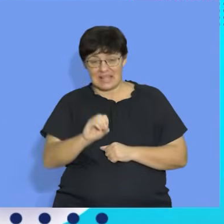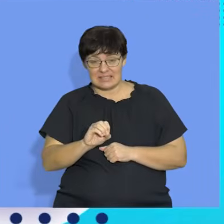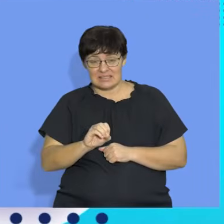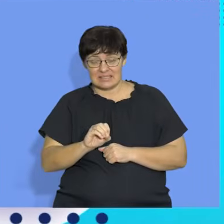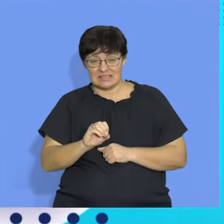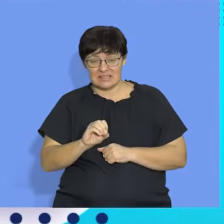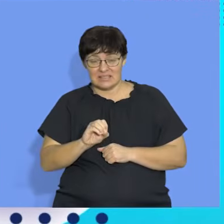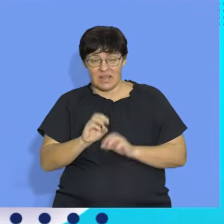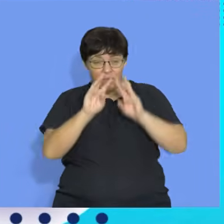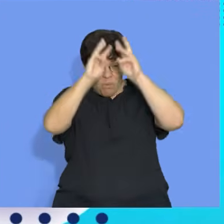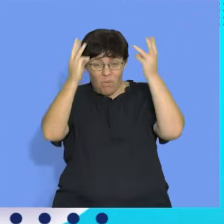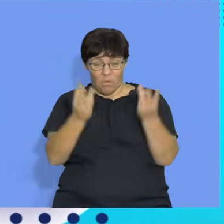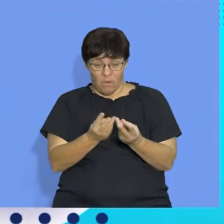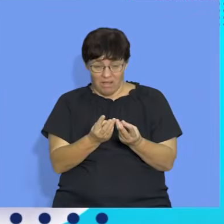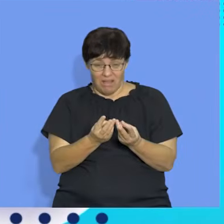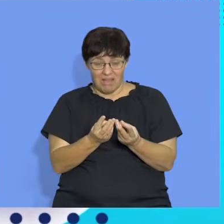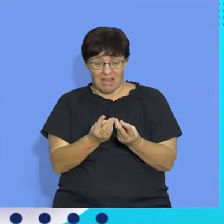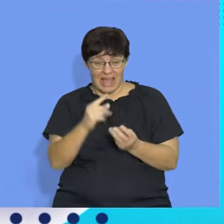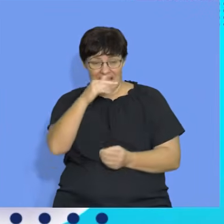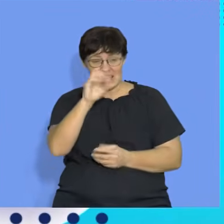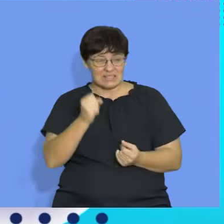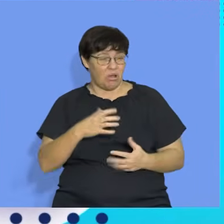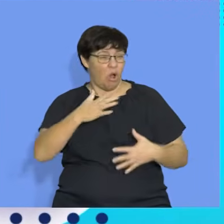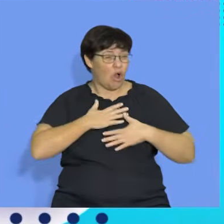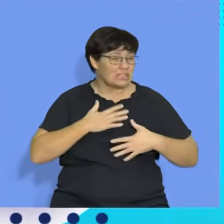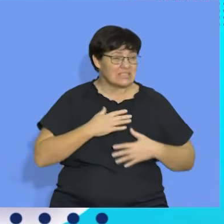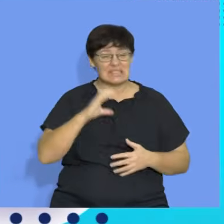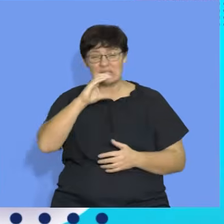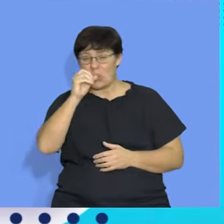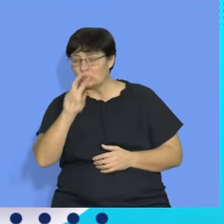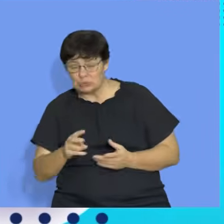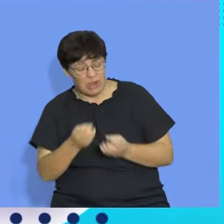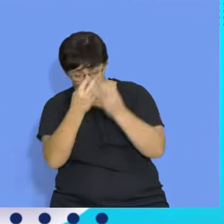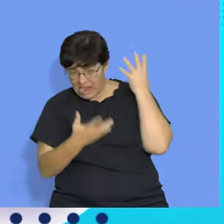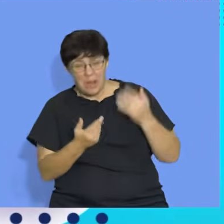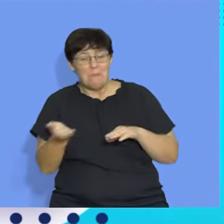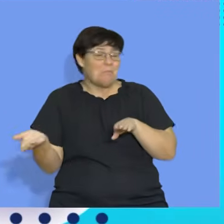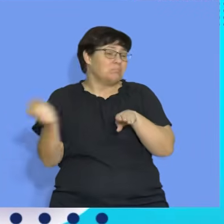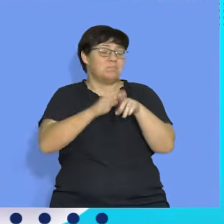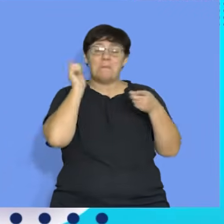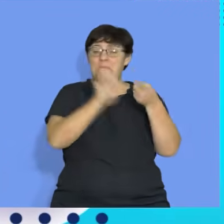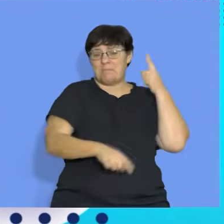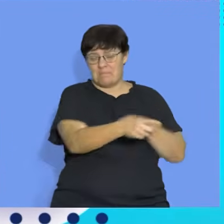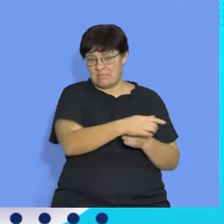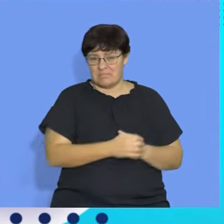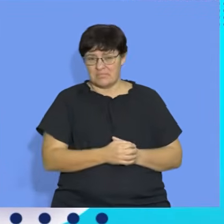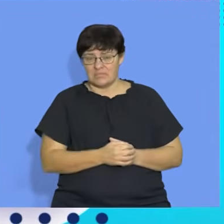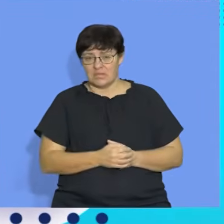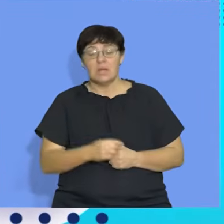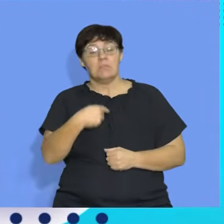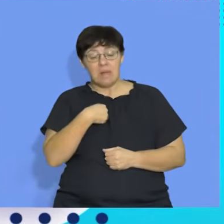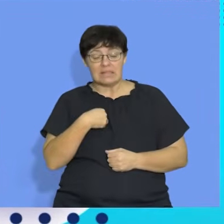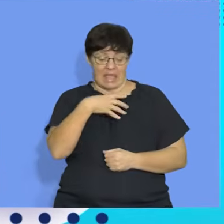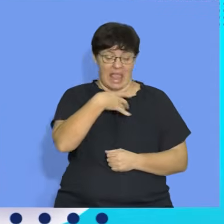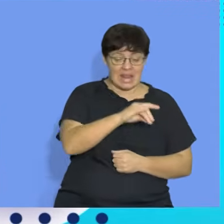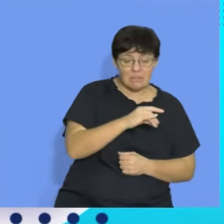gases. 78%. That's more than oxygen, carbon dioxide, all of that. But plants and animals, we don't have a way in which